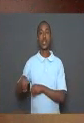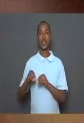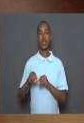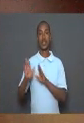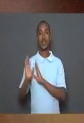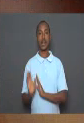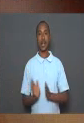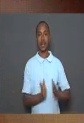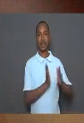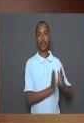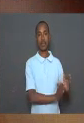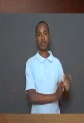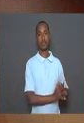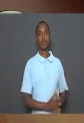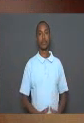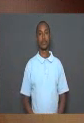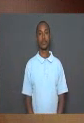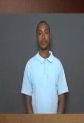Students, let's get ready.